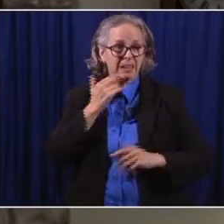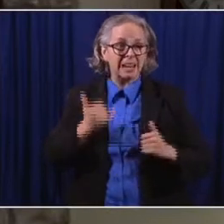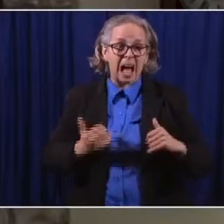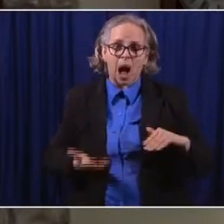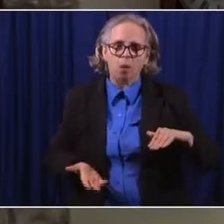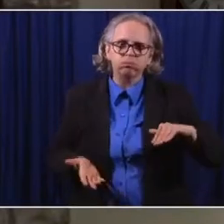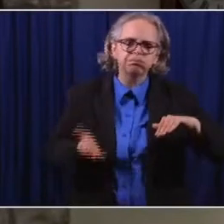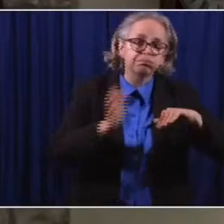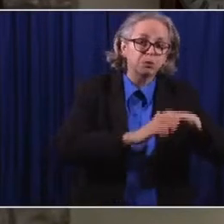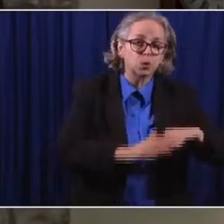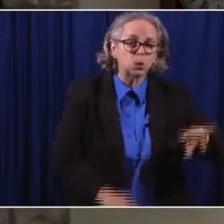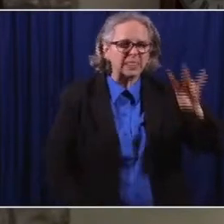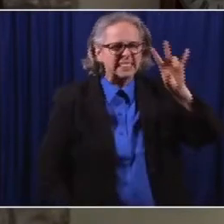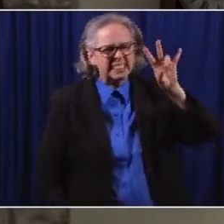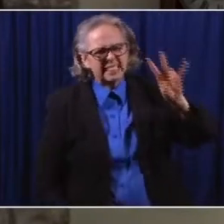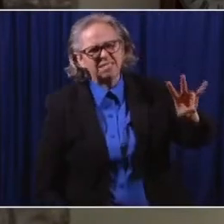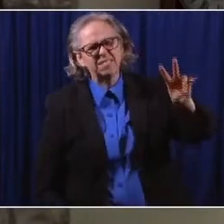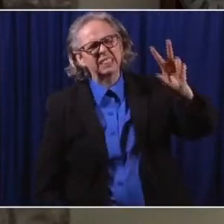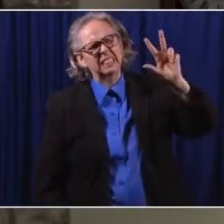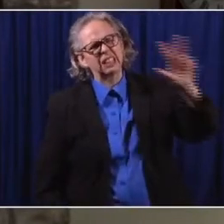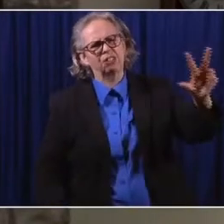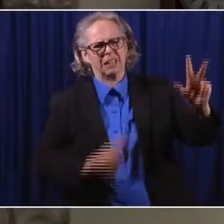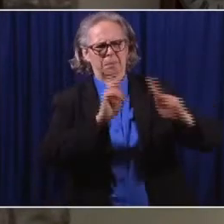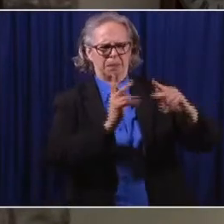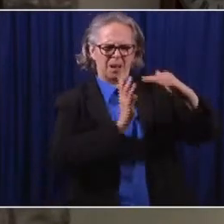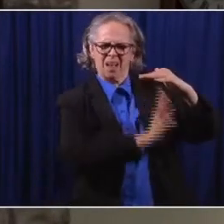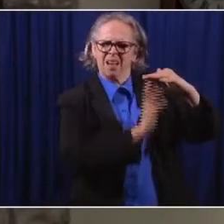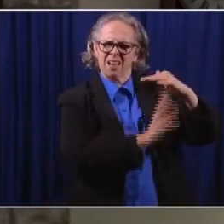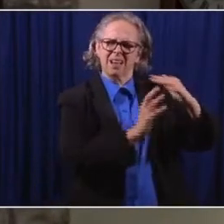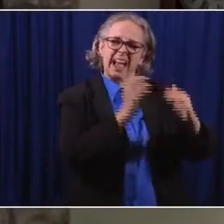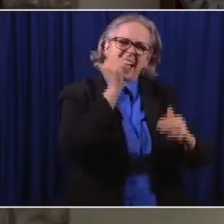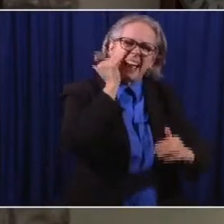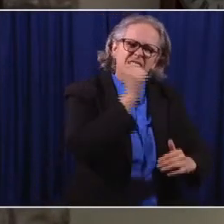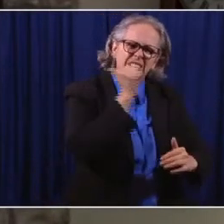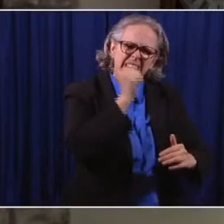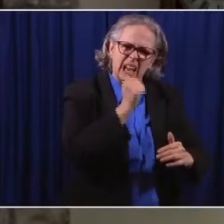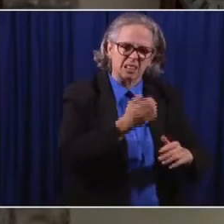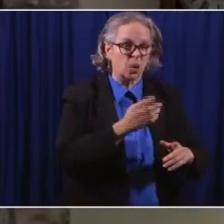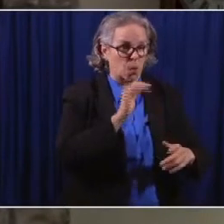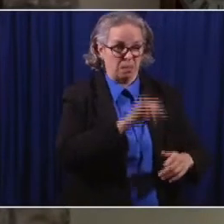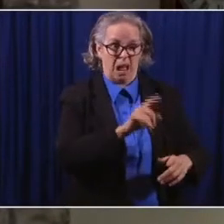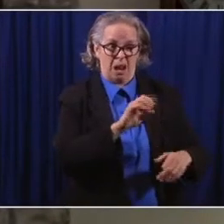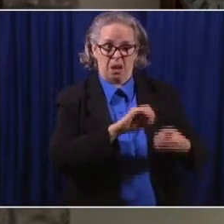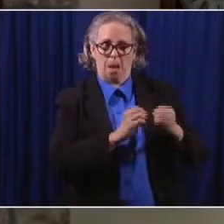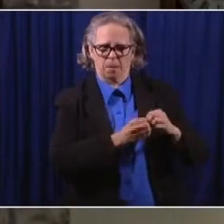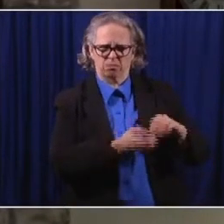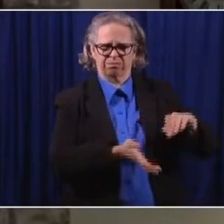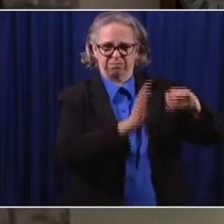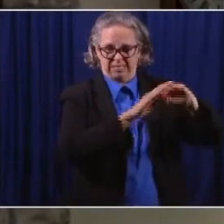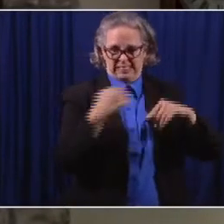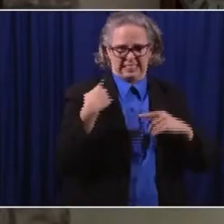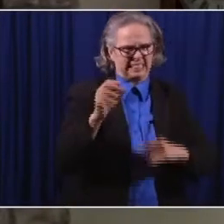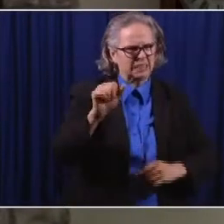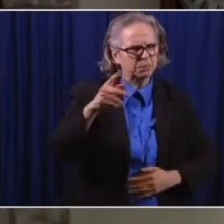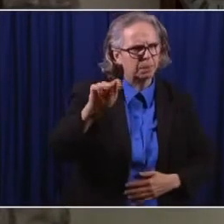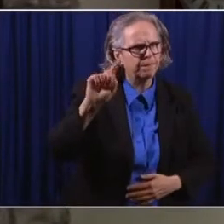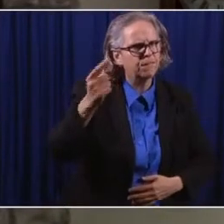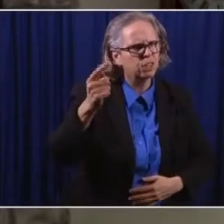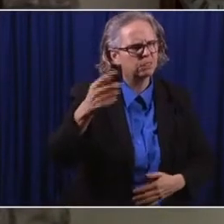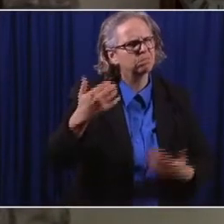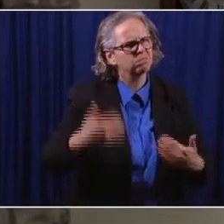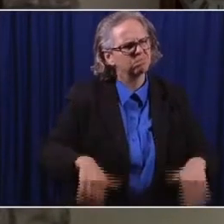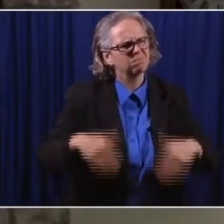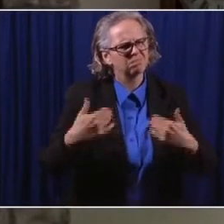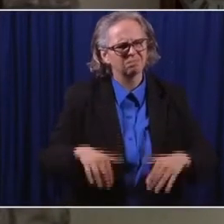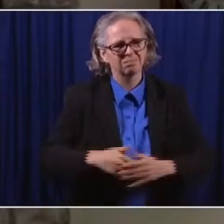73 visits per day on average on September 1. Miami University is certainly impacting